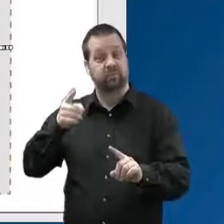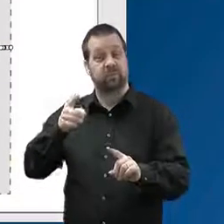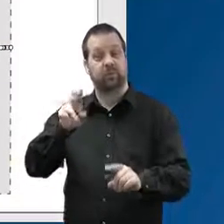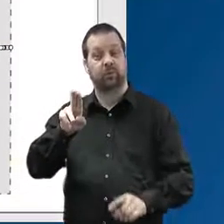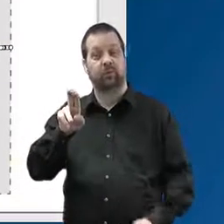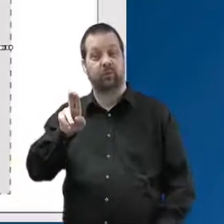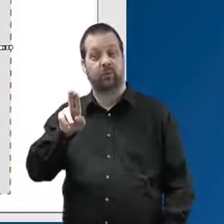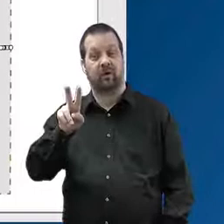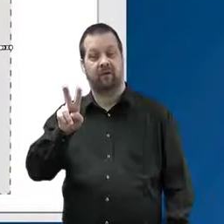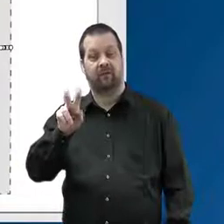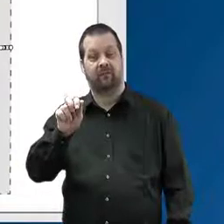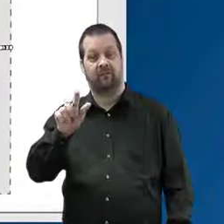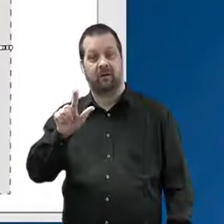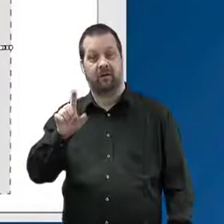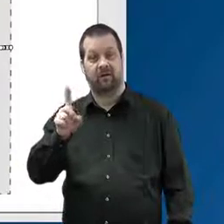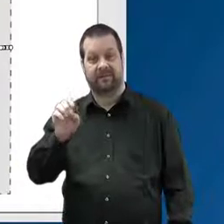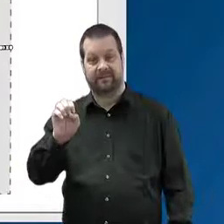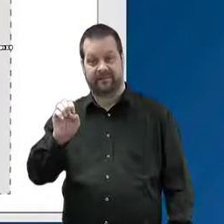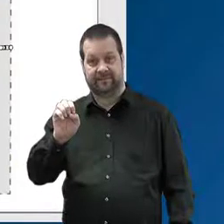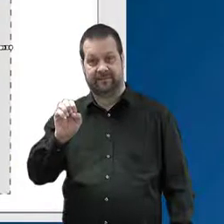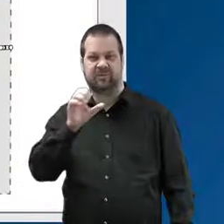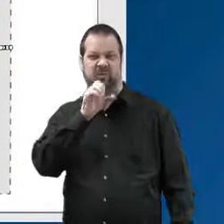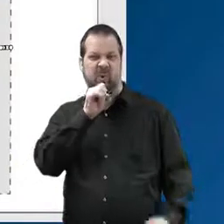highlighted in orange.